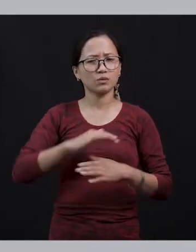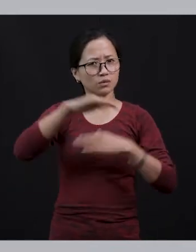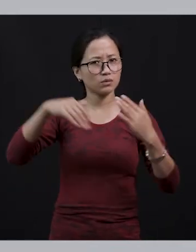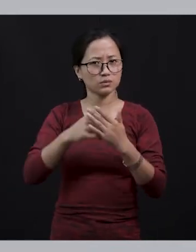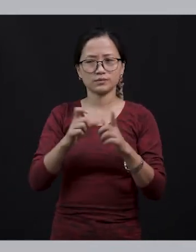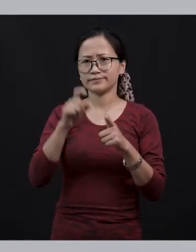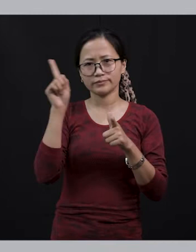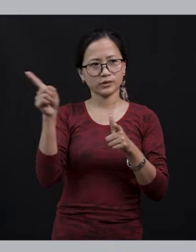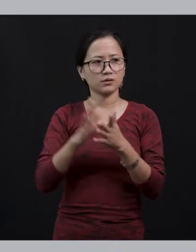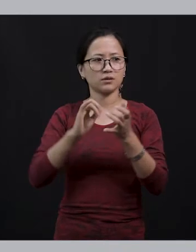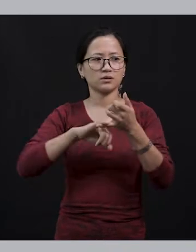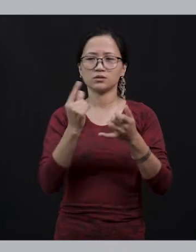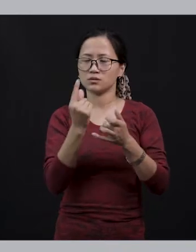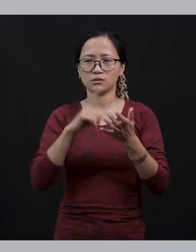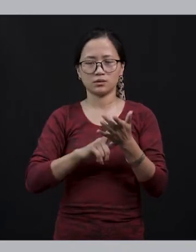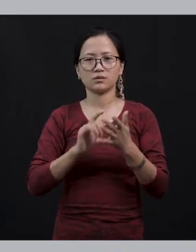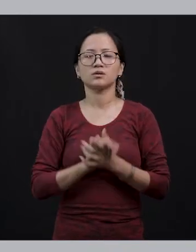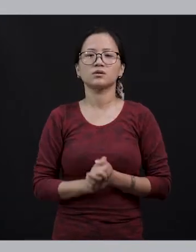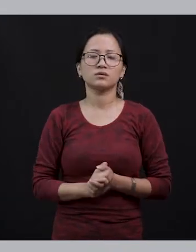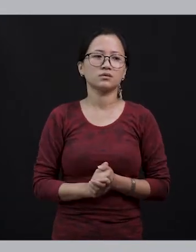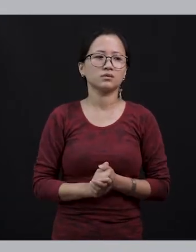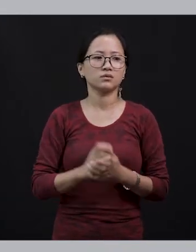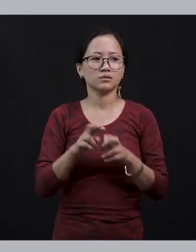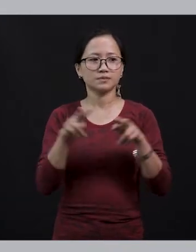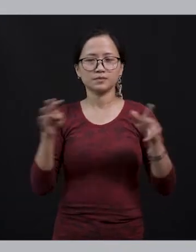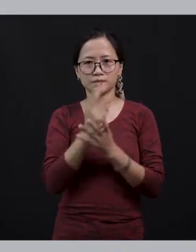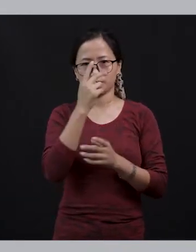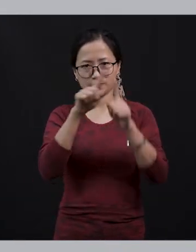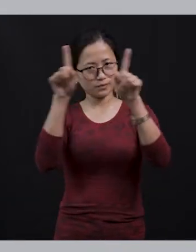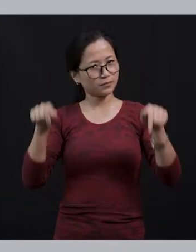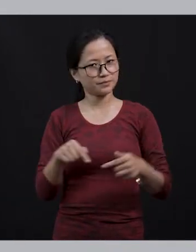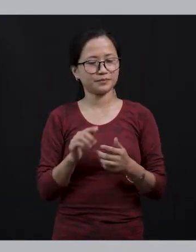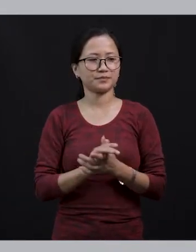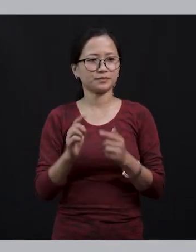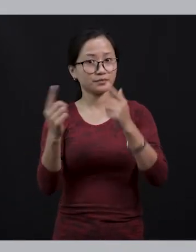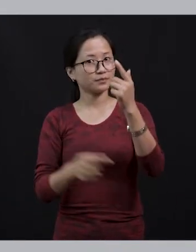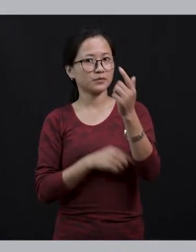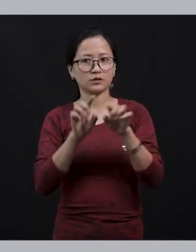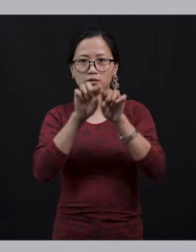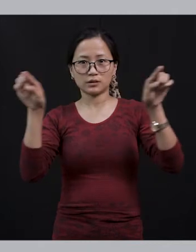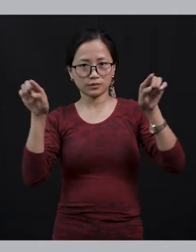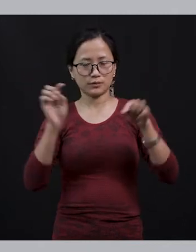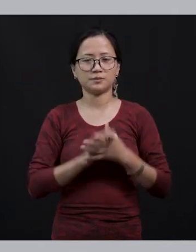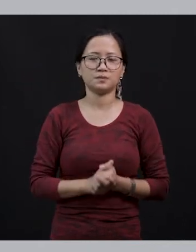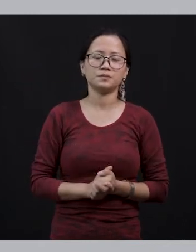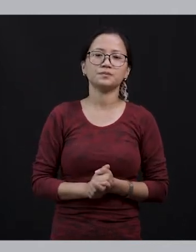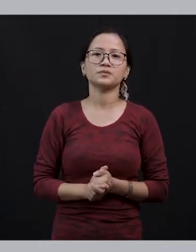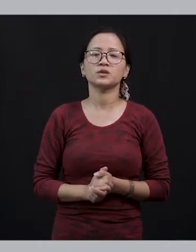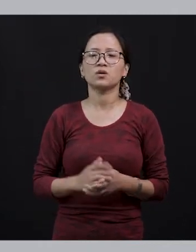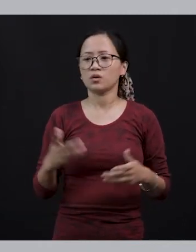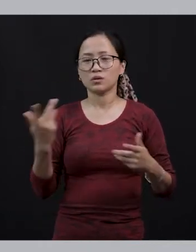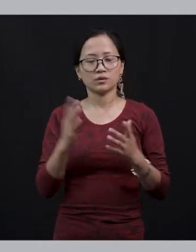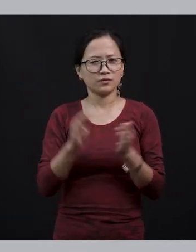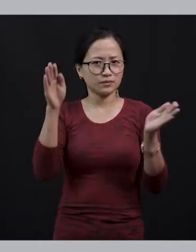Delhi Sultanate had the slaves, Khiljis, Tughlaqs, Sayyids and the Lodhi. Sayyid was a dynasty which was a very